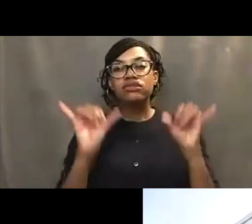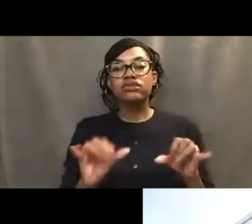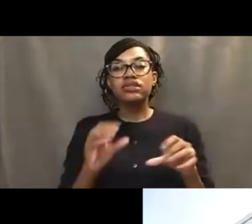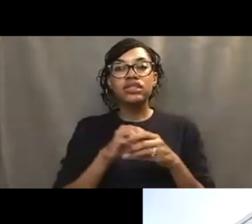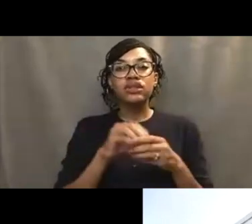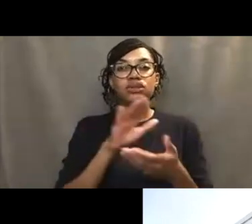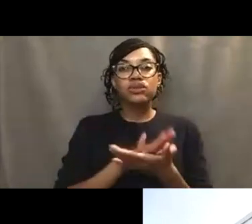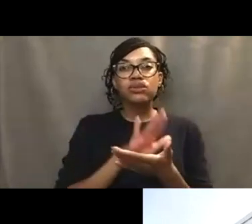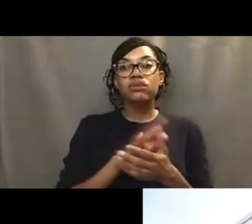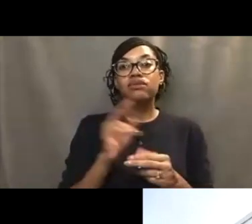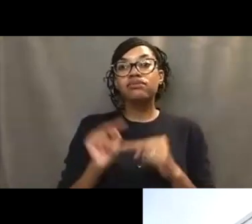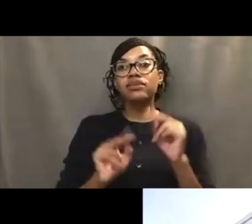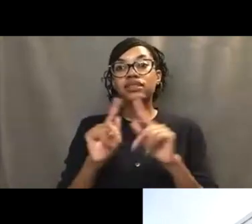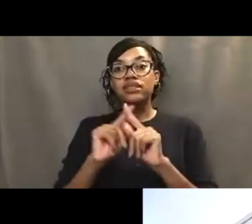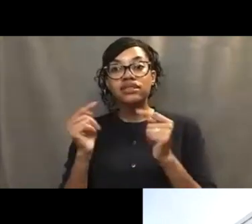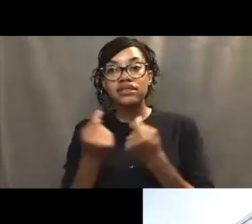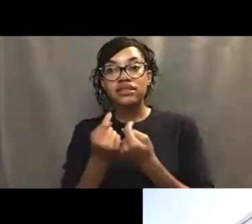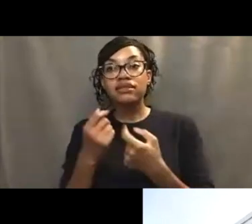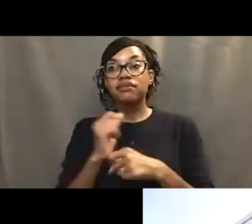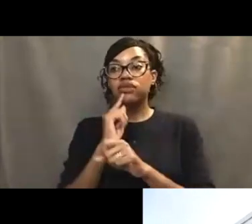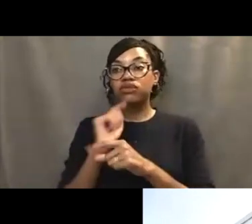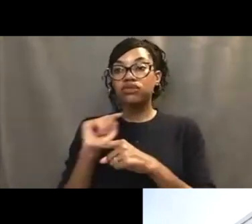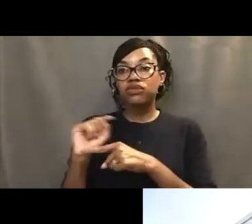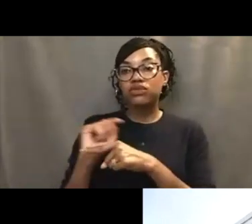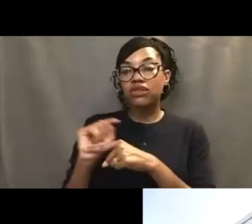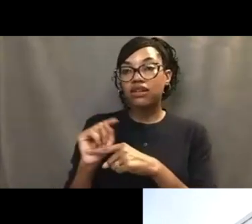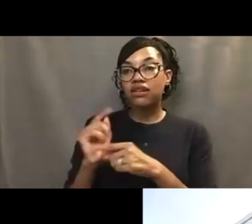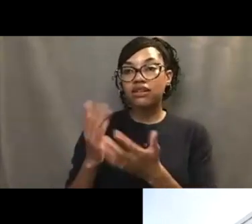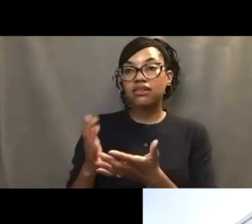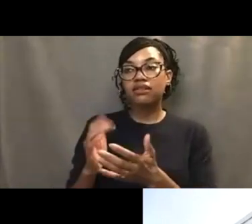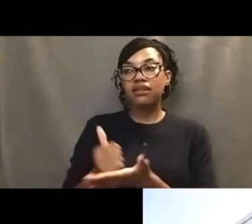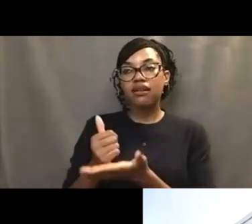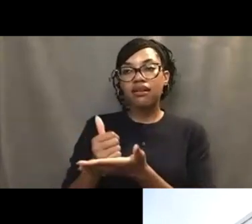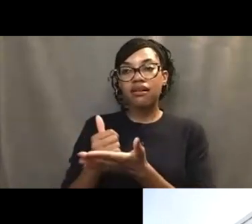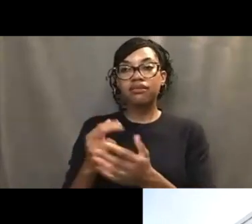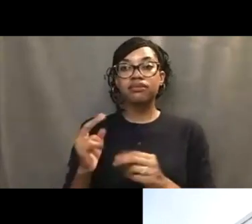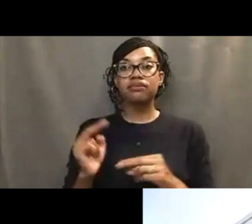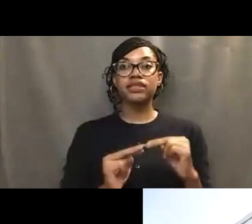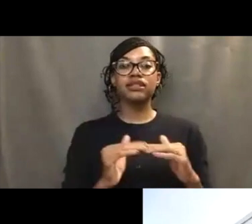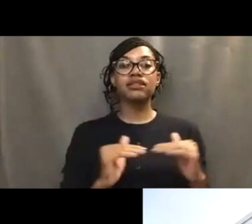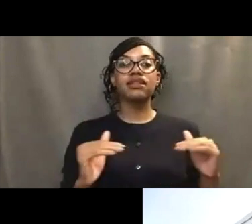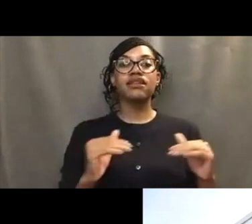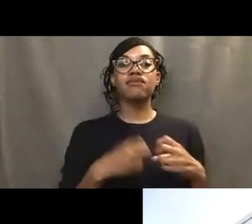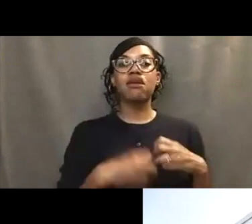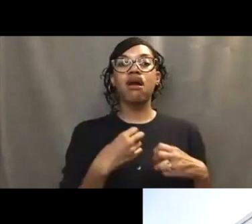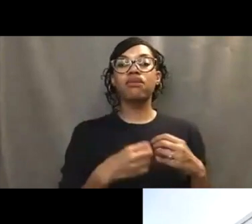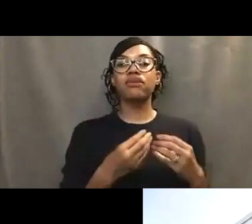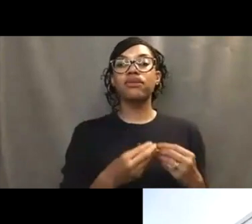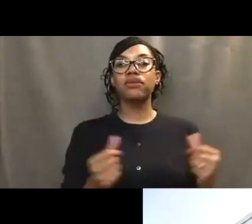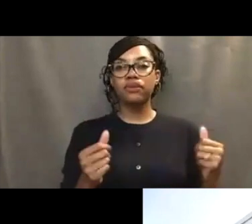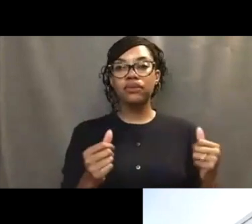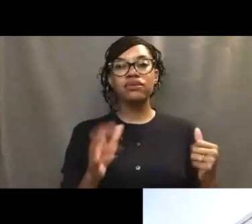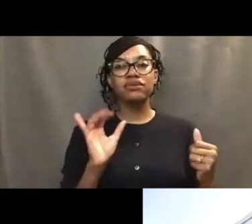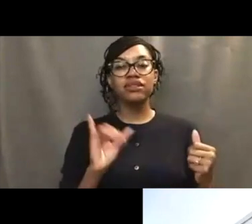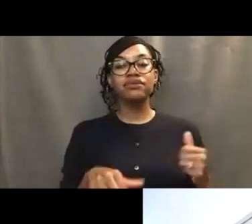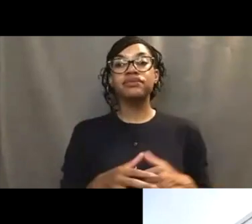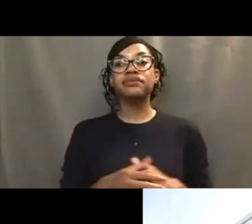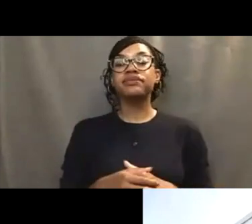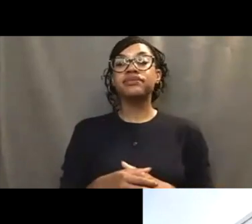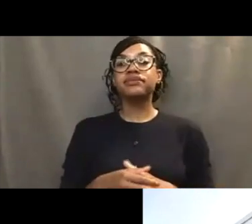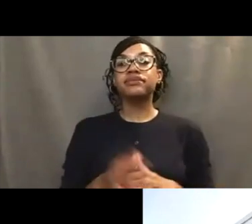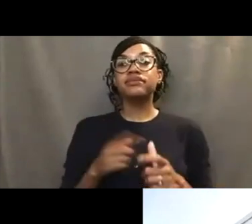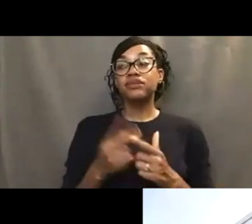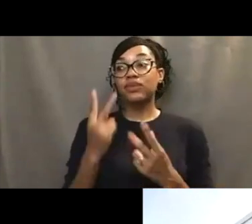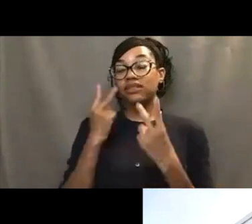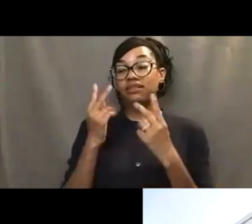make sure those teams are trained on how to solve building level problems. And we've also seen a lot more of